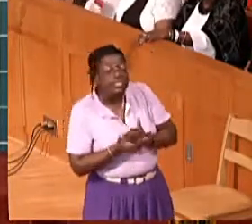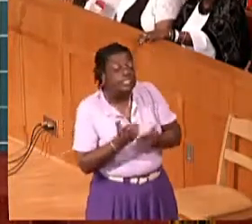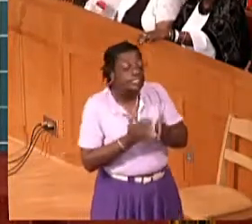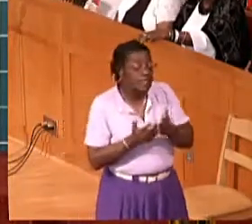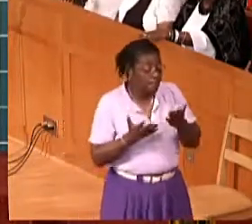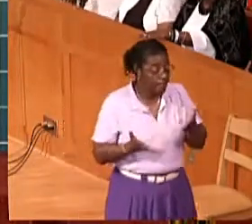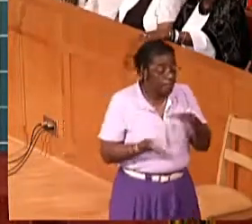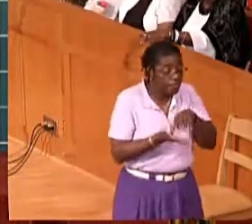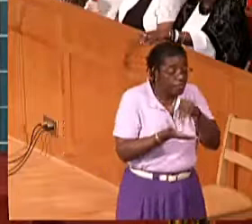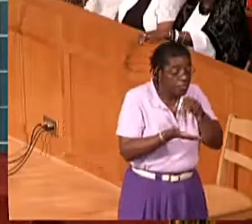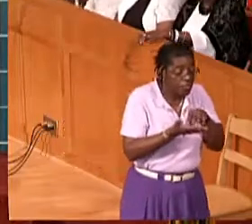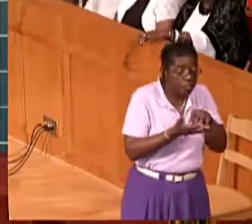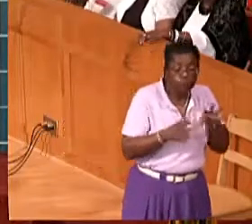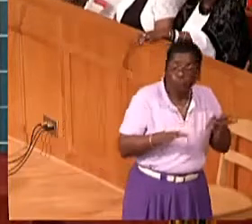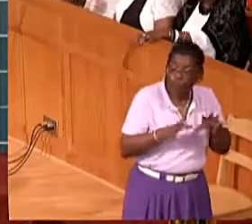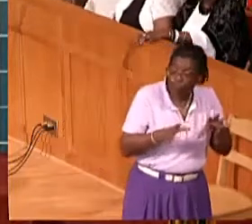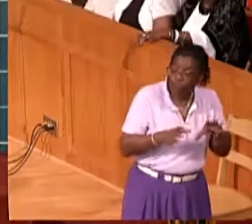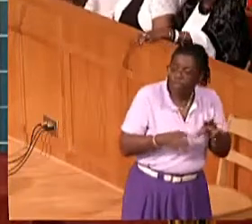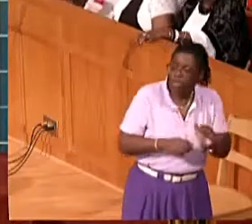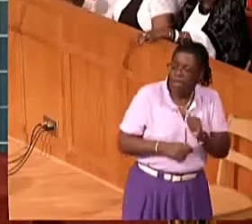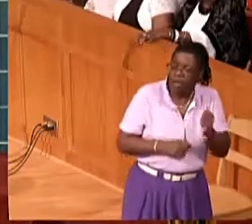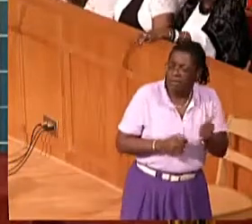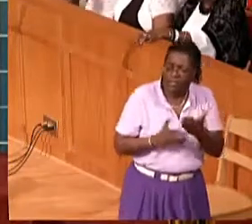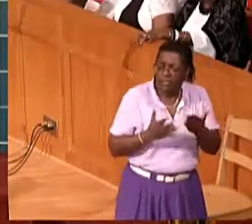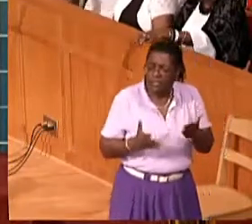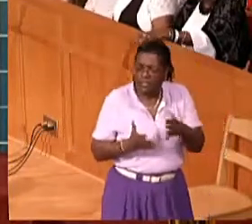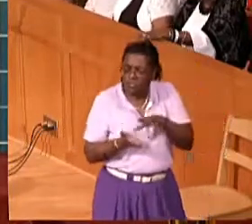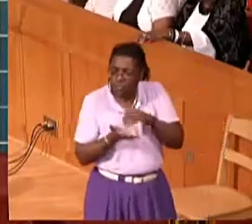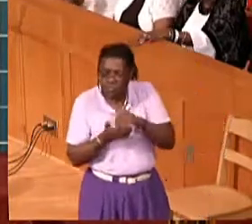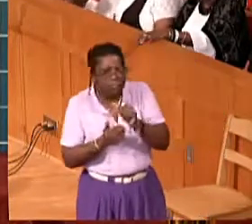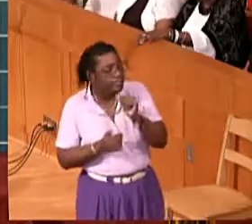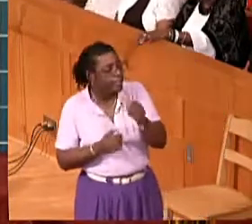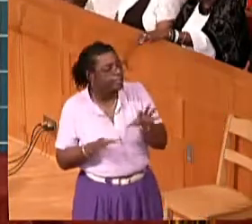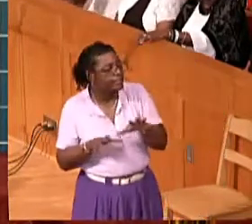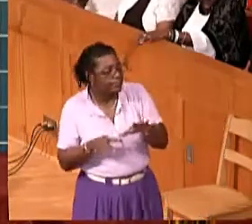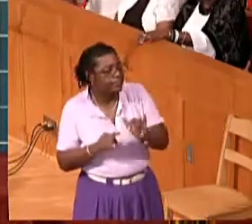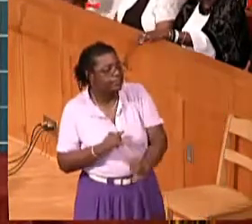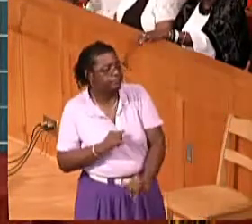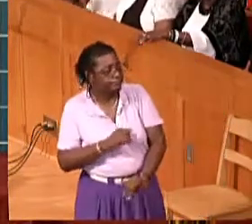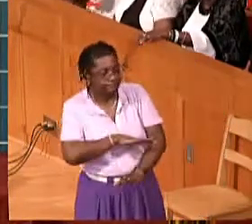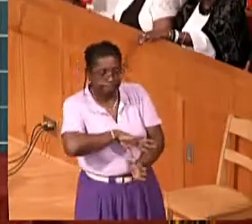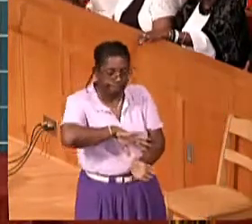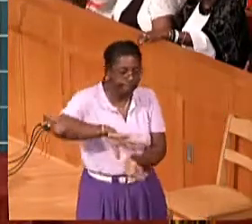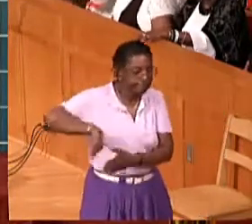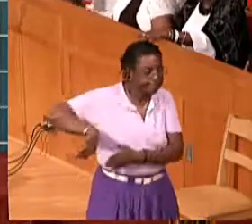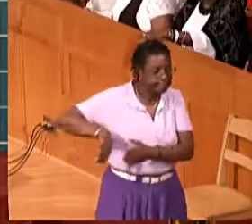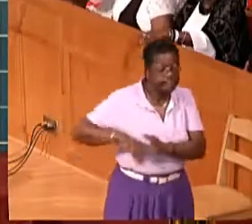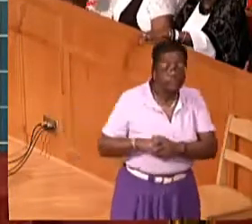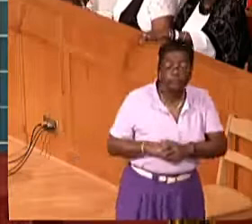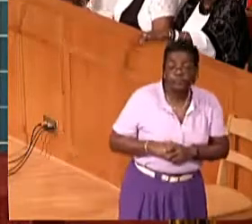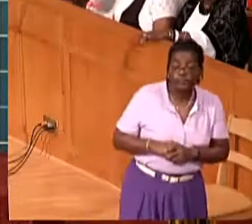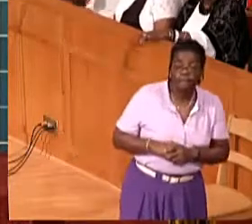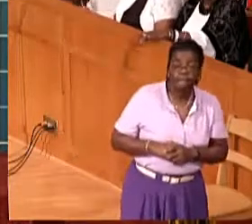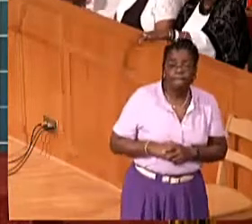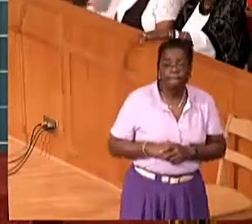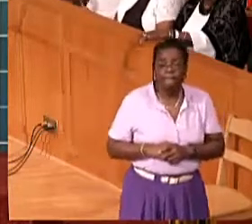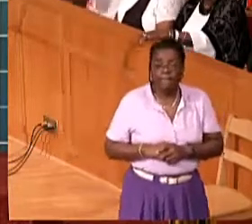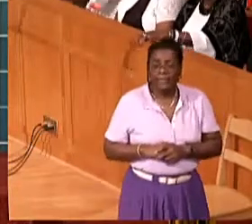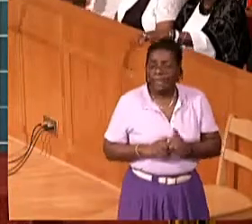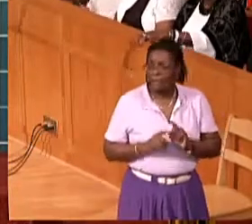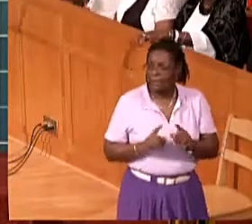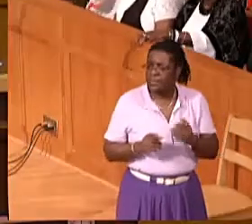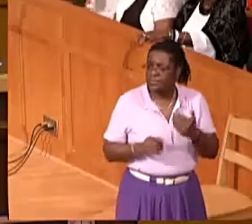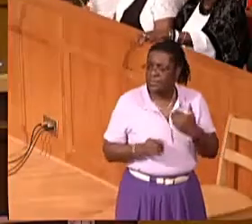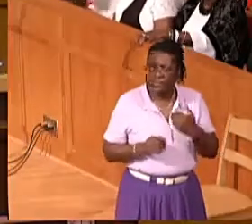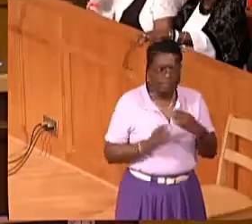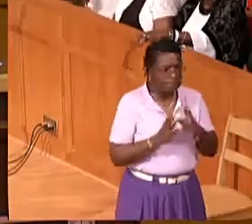do, and then some things you learn not to do. But you ought to learn something. Man, you were playing that thing so good, I wanted to get over there